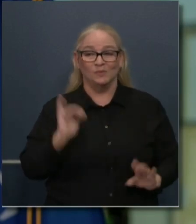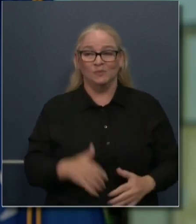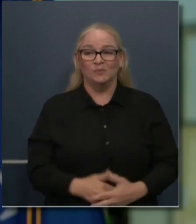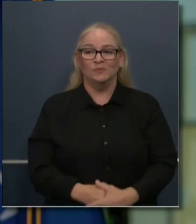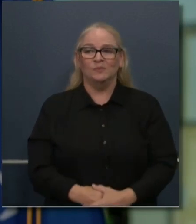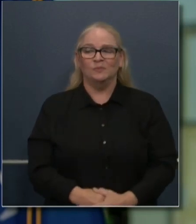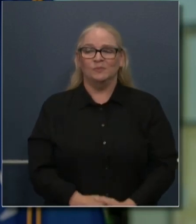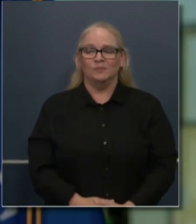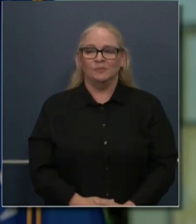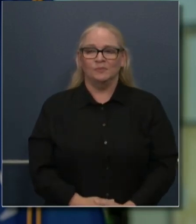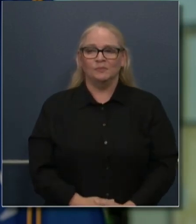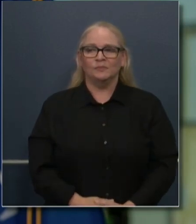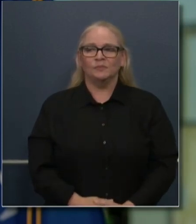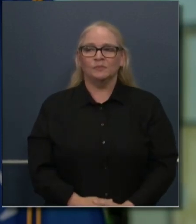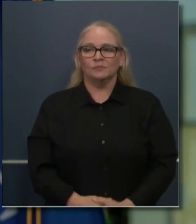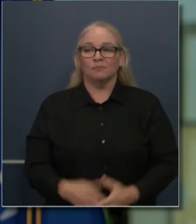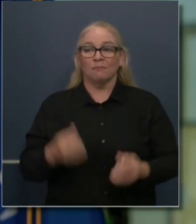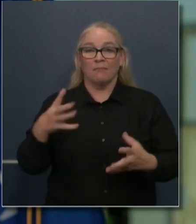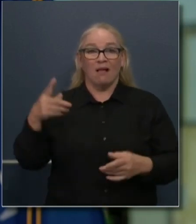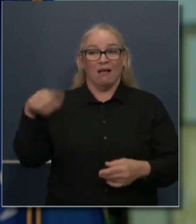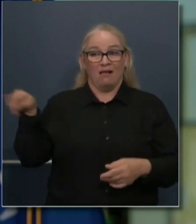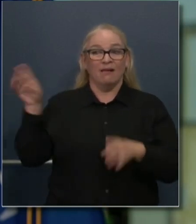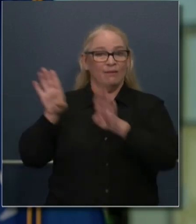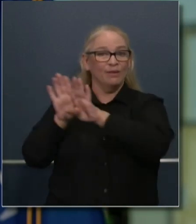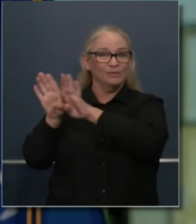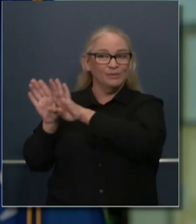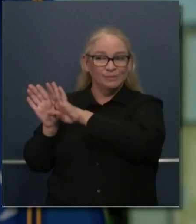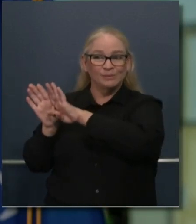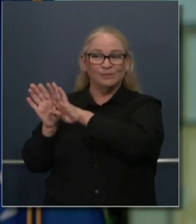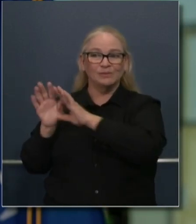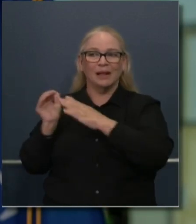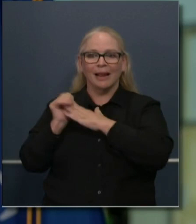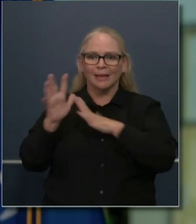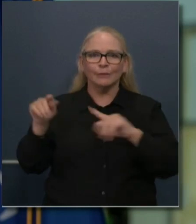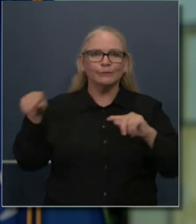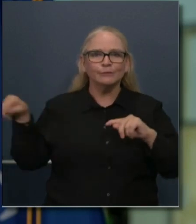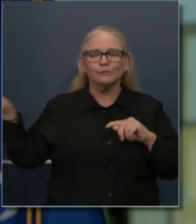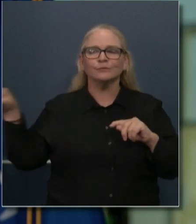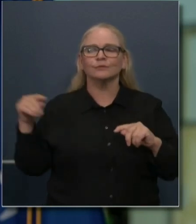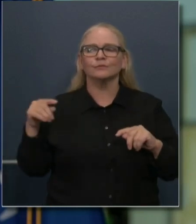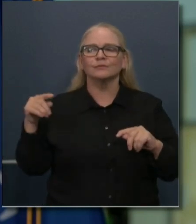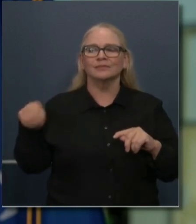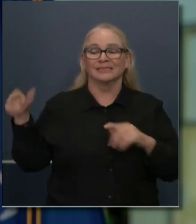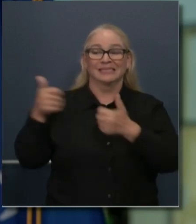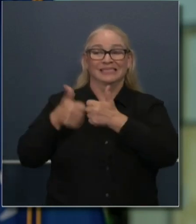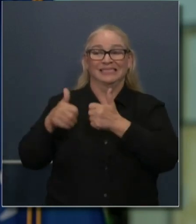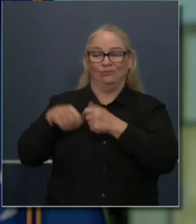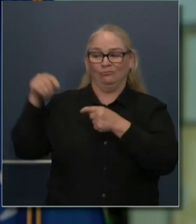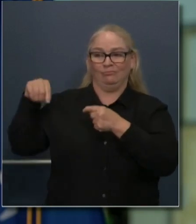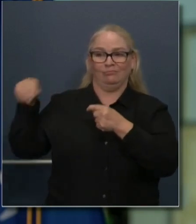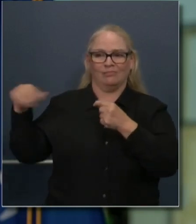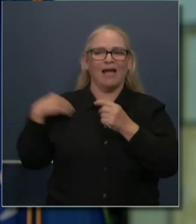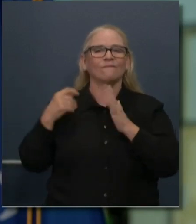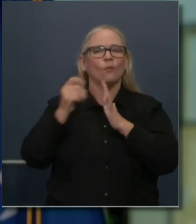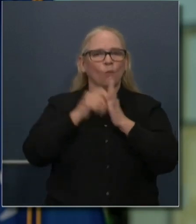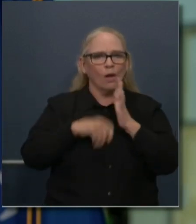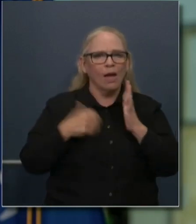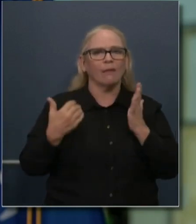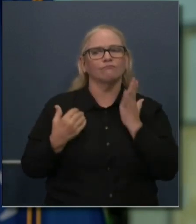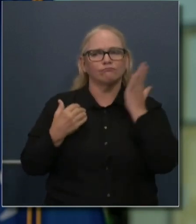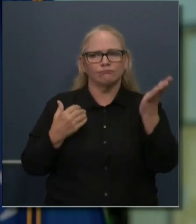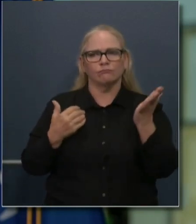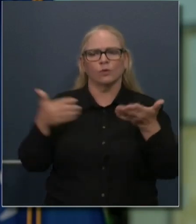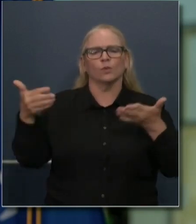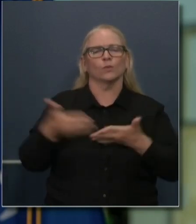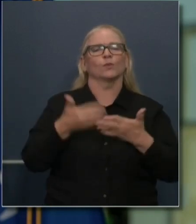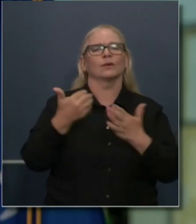legislature and many legislative leaders have introduced legislation and will be reconvening